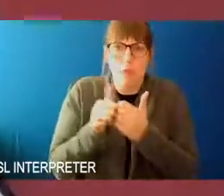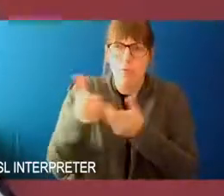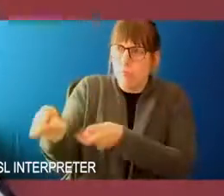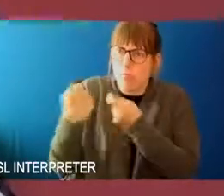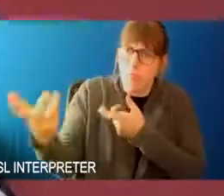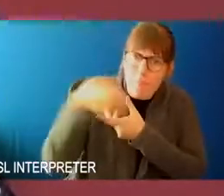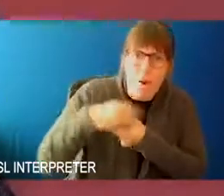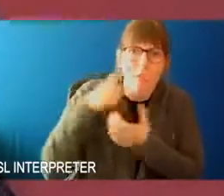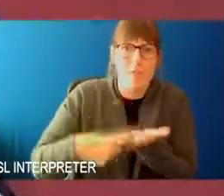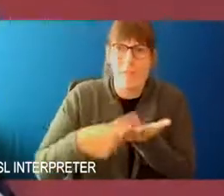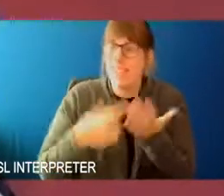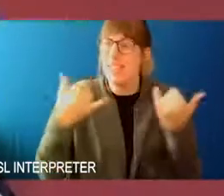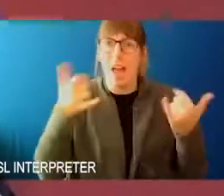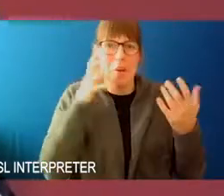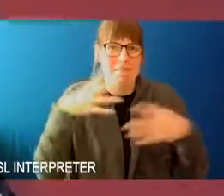room.